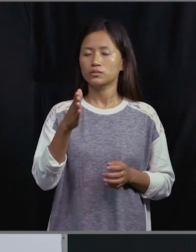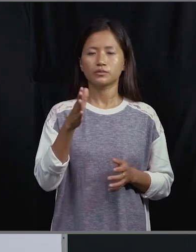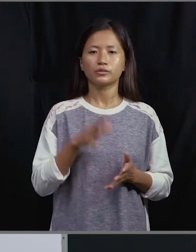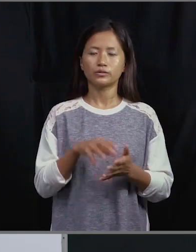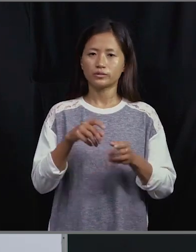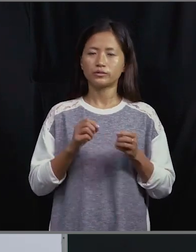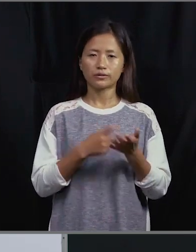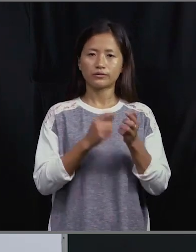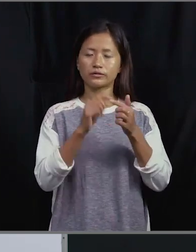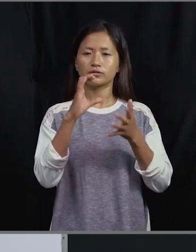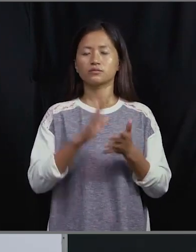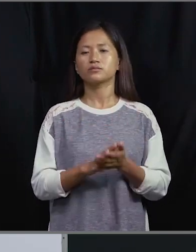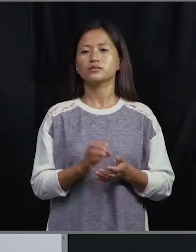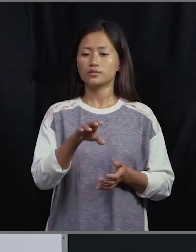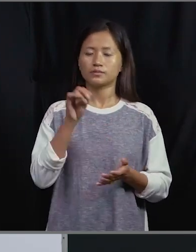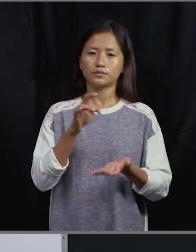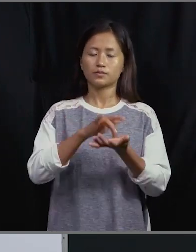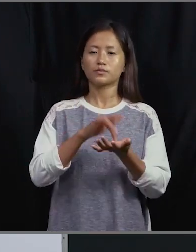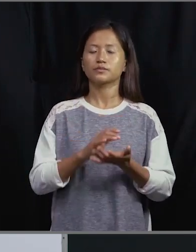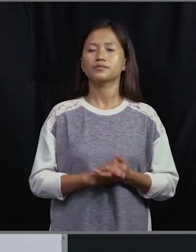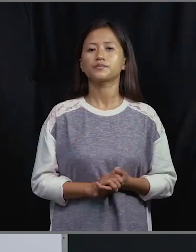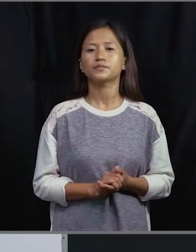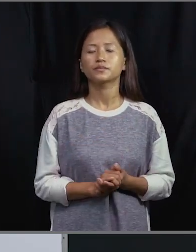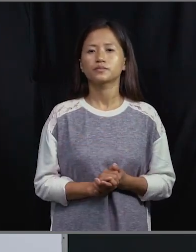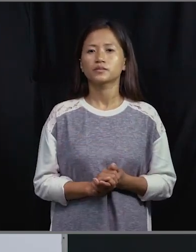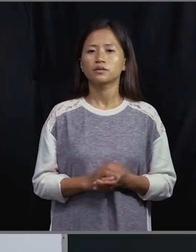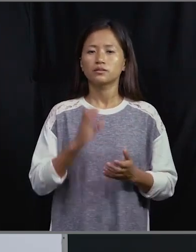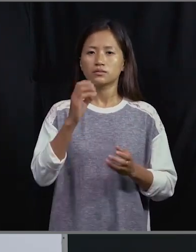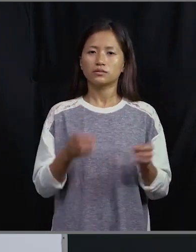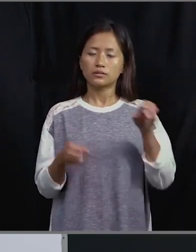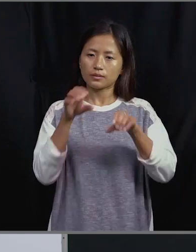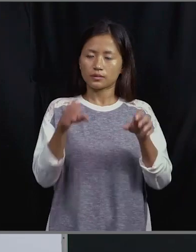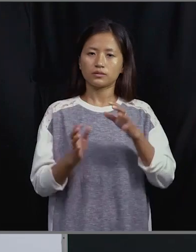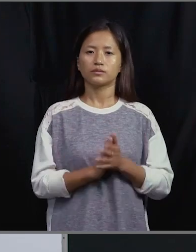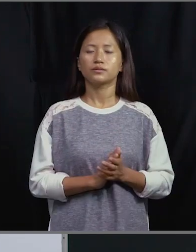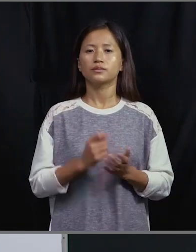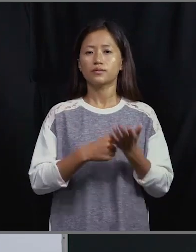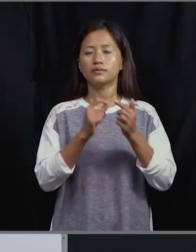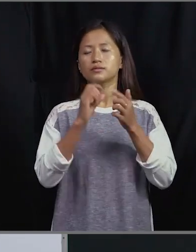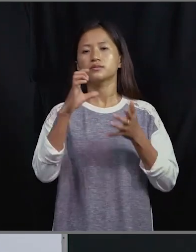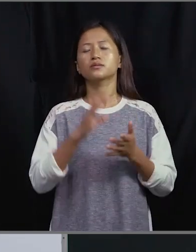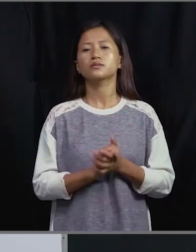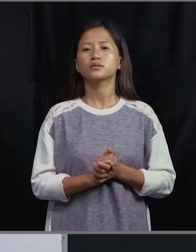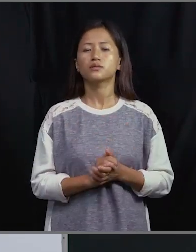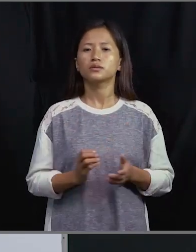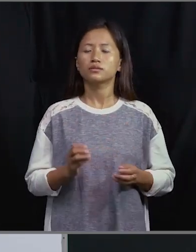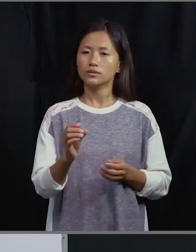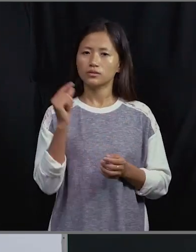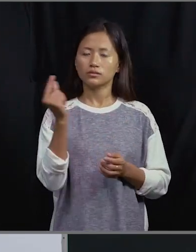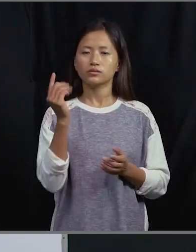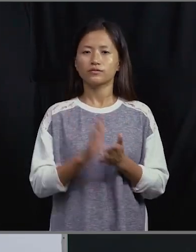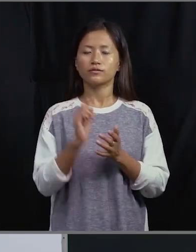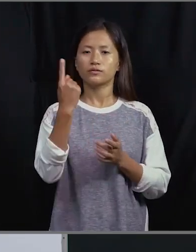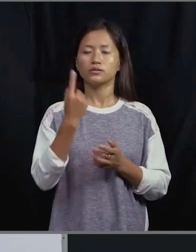takes place and no products are formed. So in a chemical reaction, The reactant which gets used up